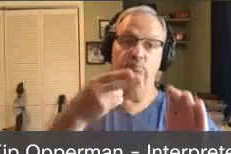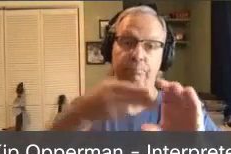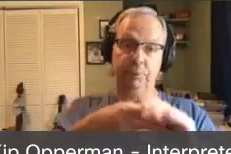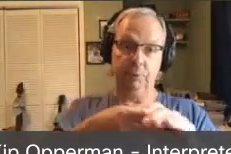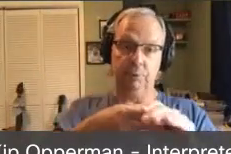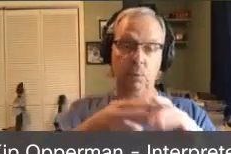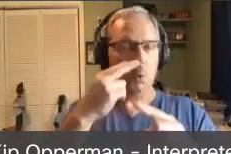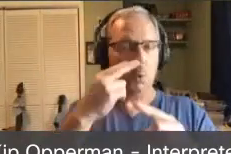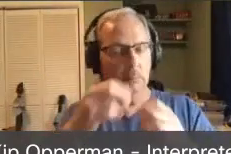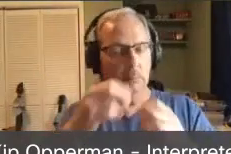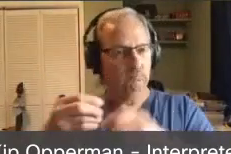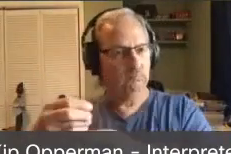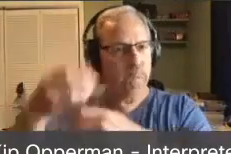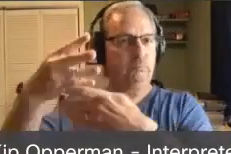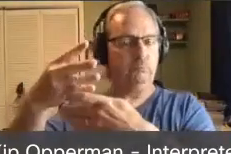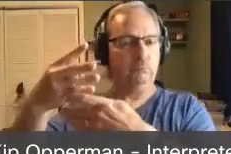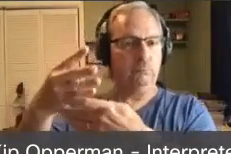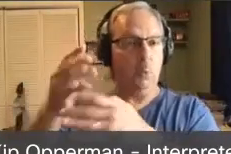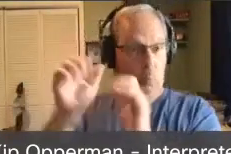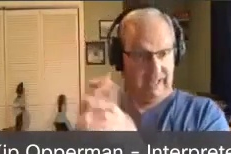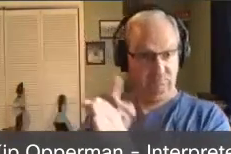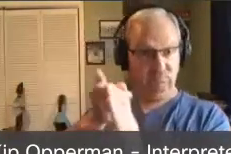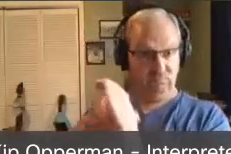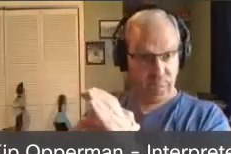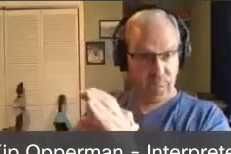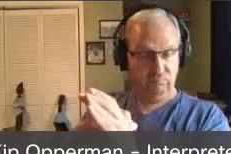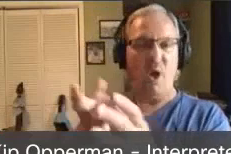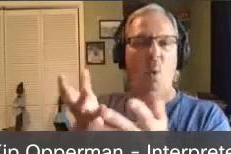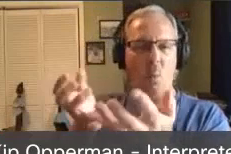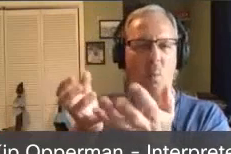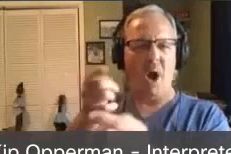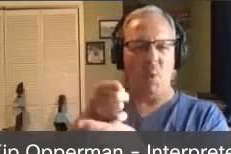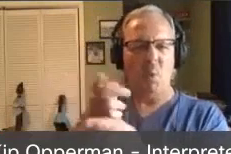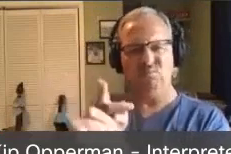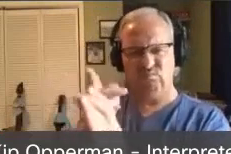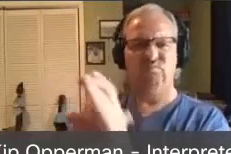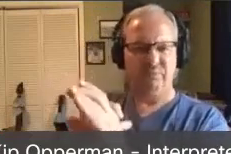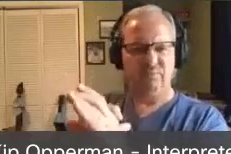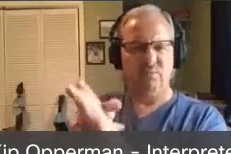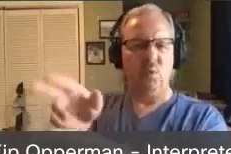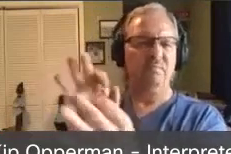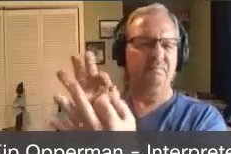see a poll pop up, if you're able to participate, we do appreciate your input.